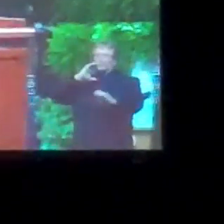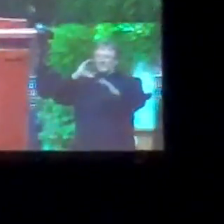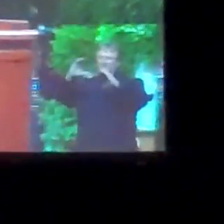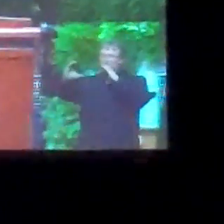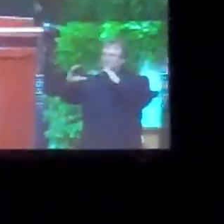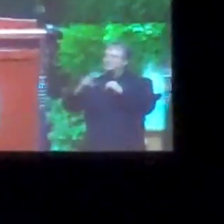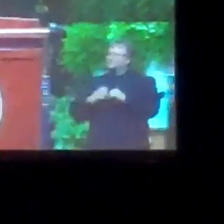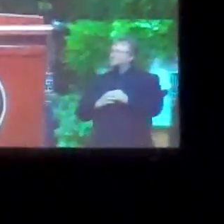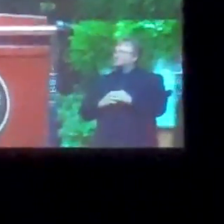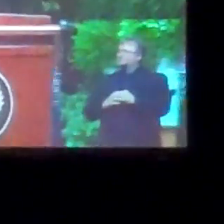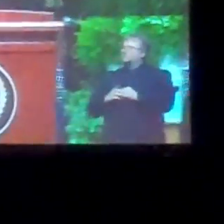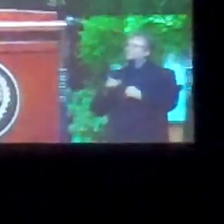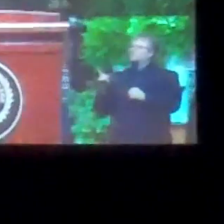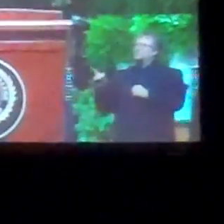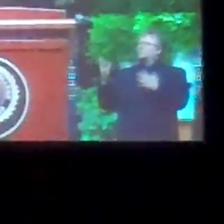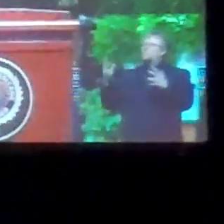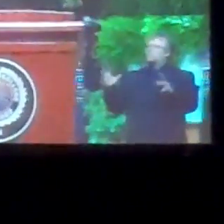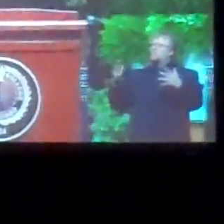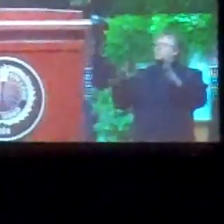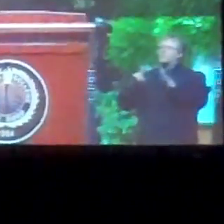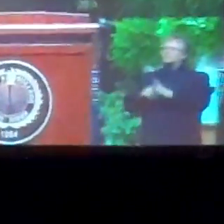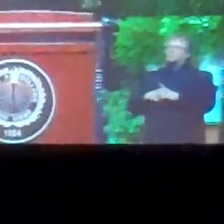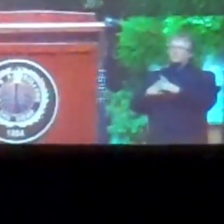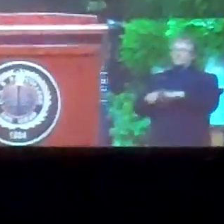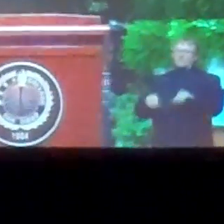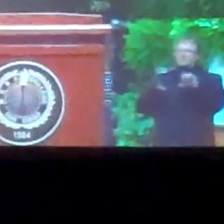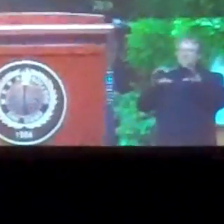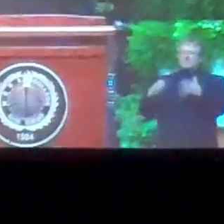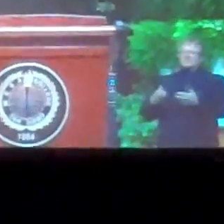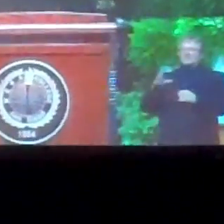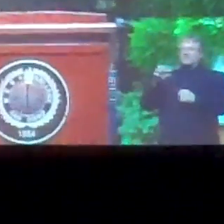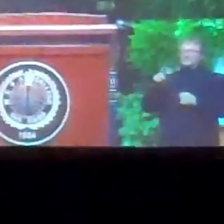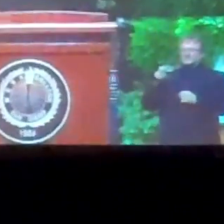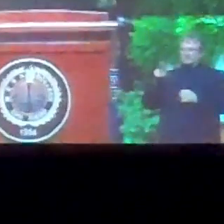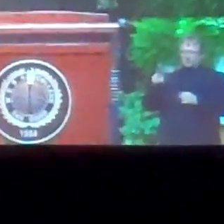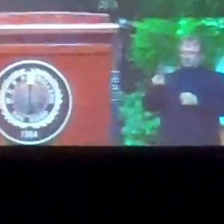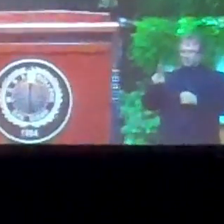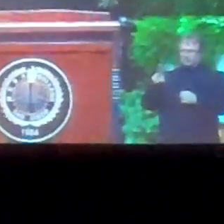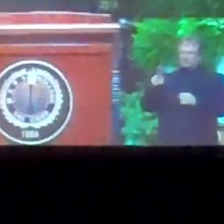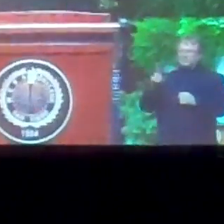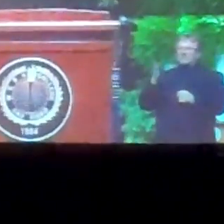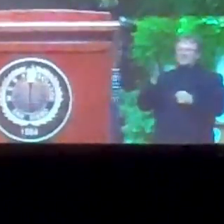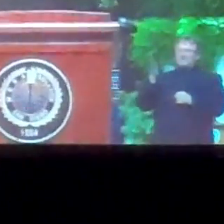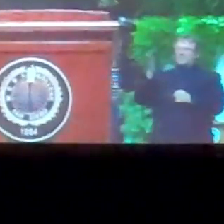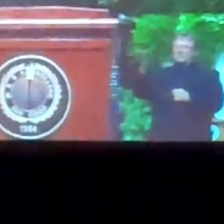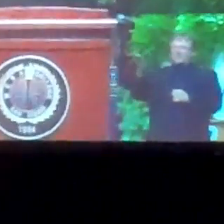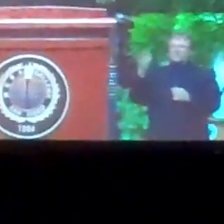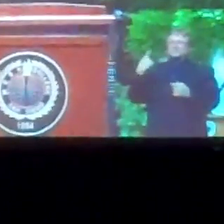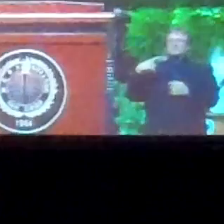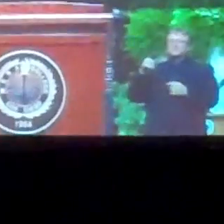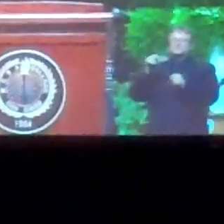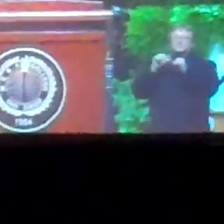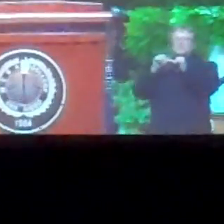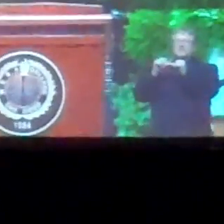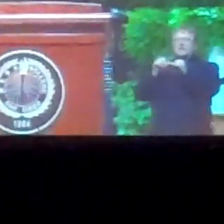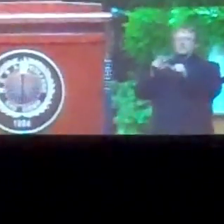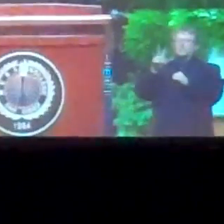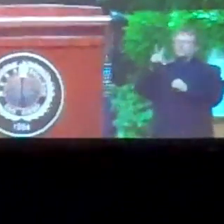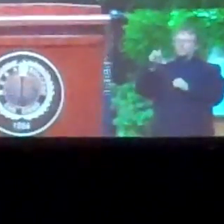Communications. She has already begun classes at SDSU, where she has maintained a